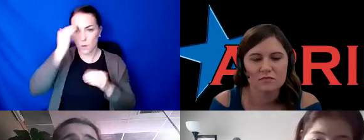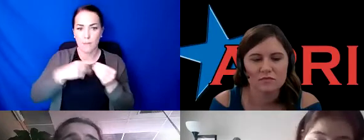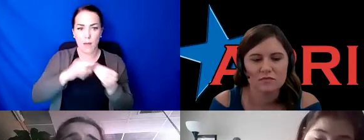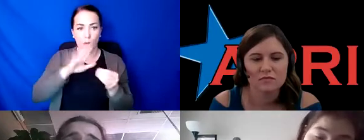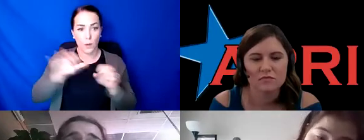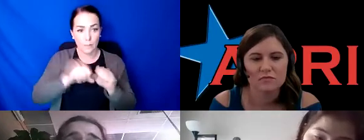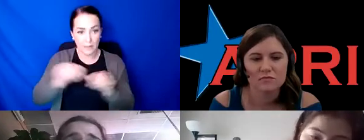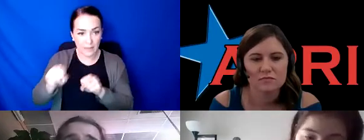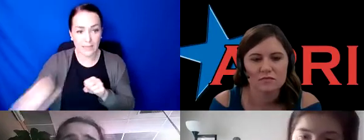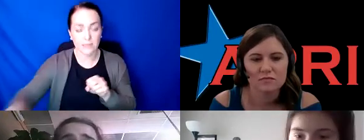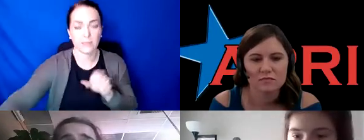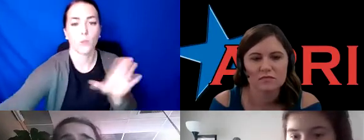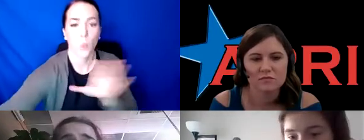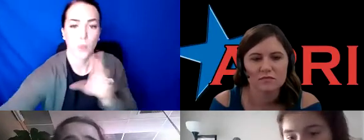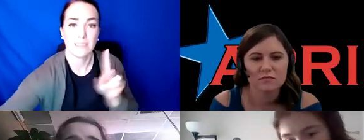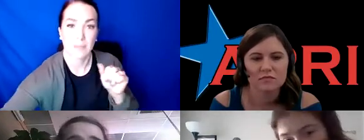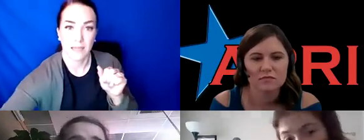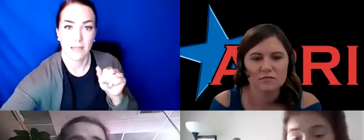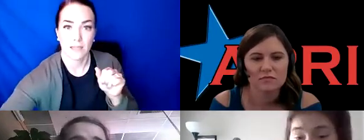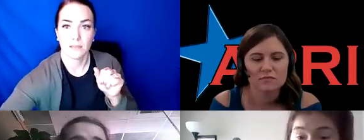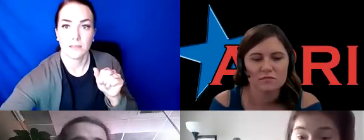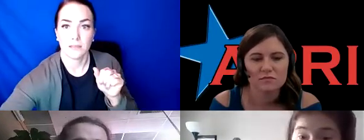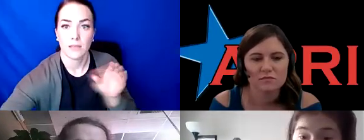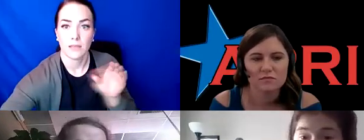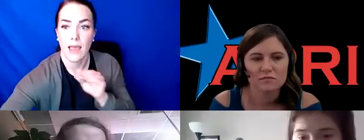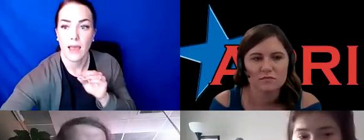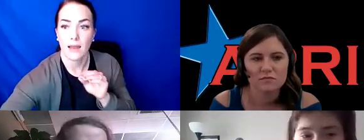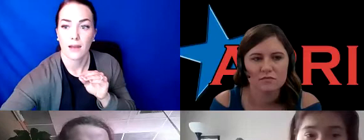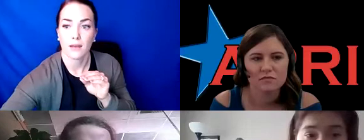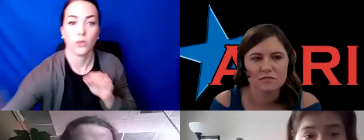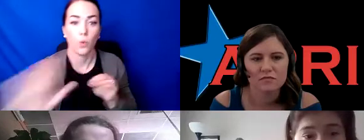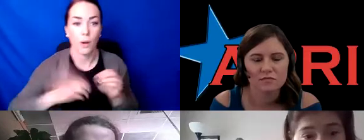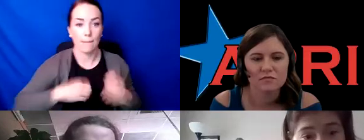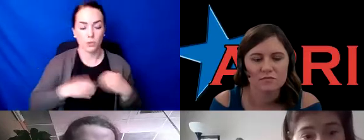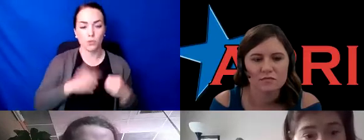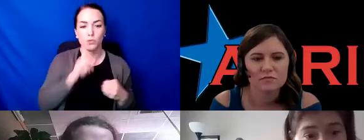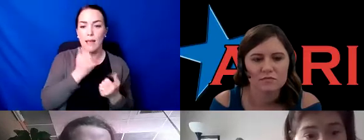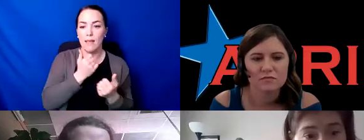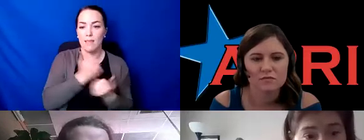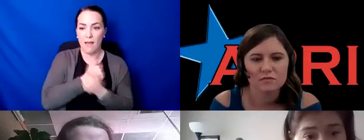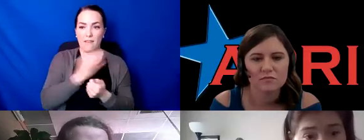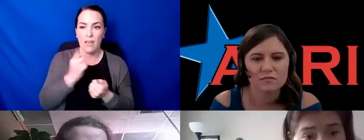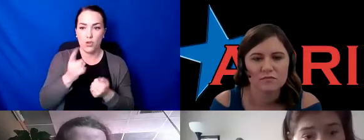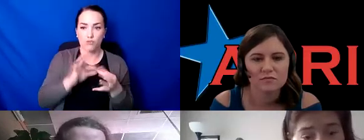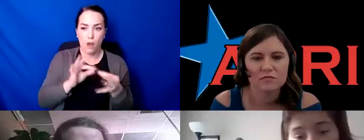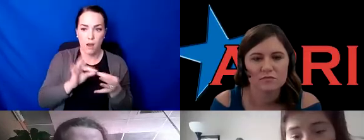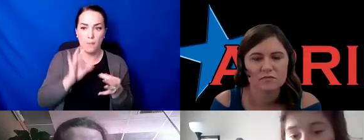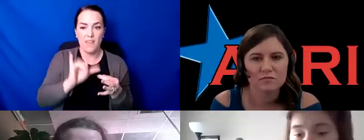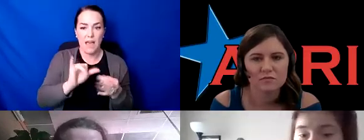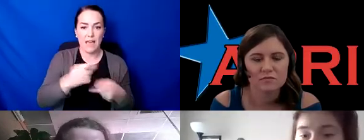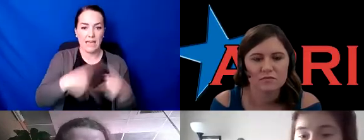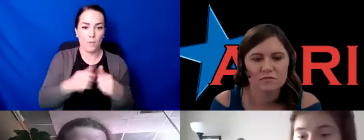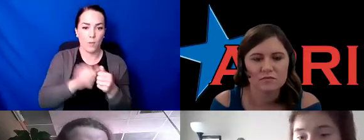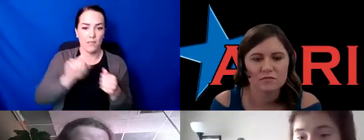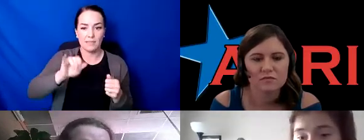or disabilities or your emotions, right? So I just love, Sarah, that you brought up that came with time for you, and that you really